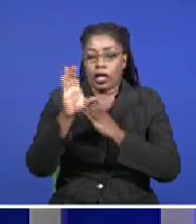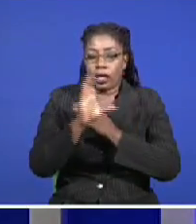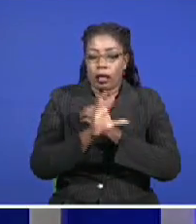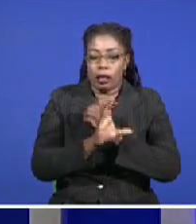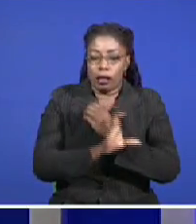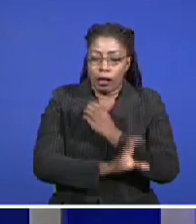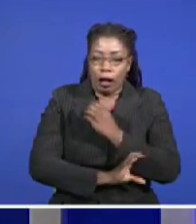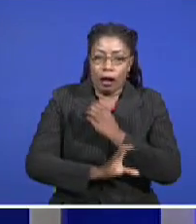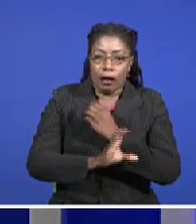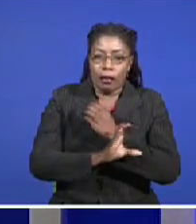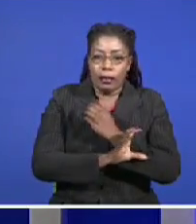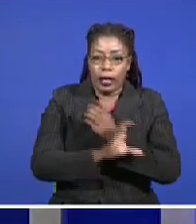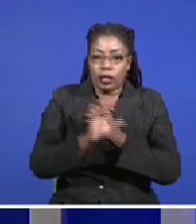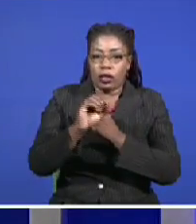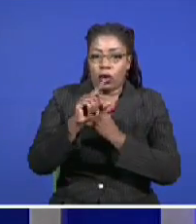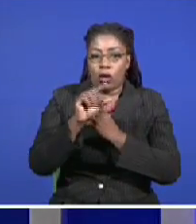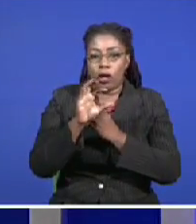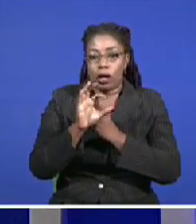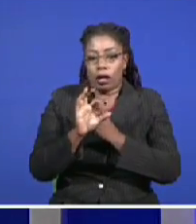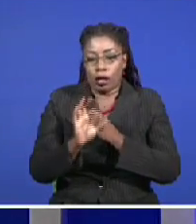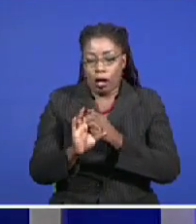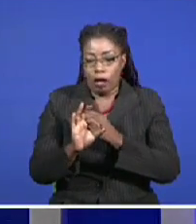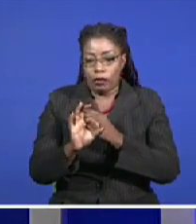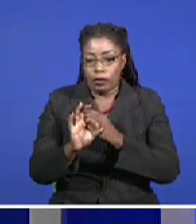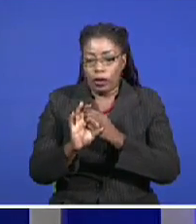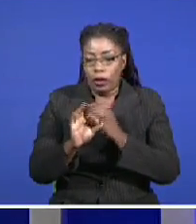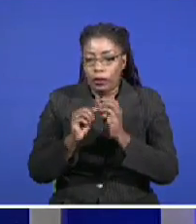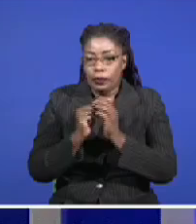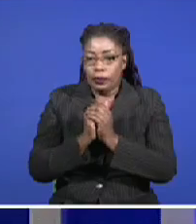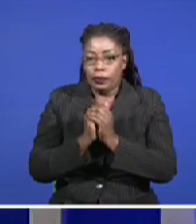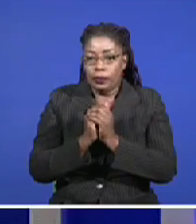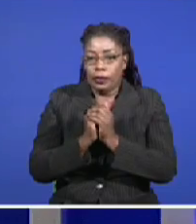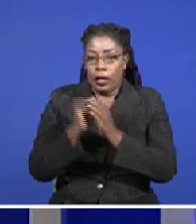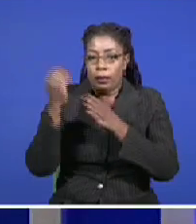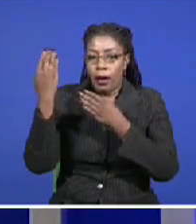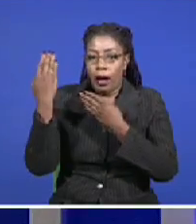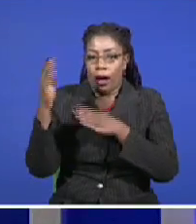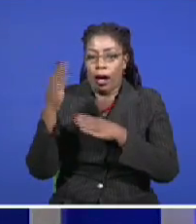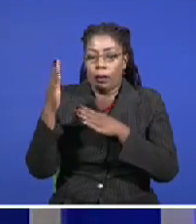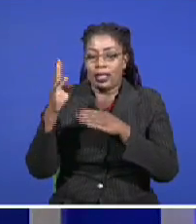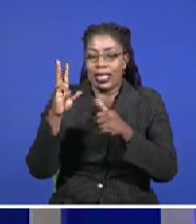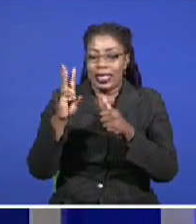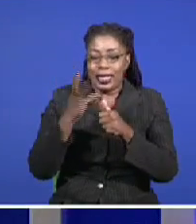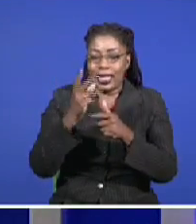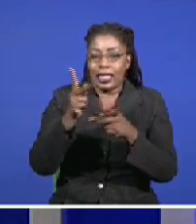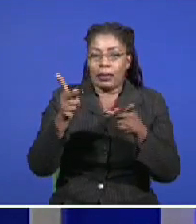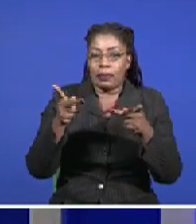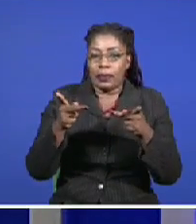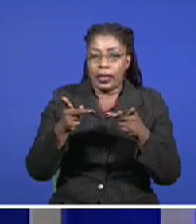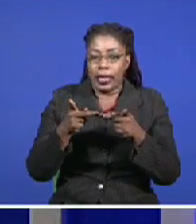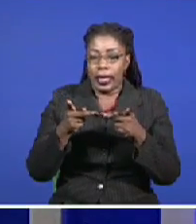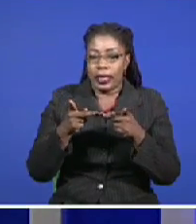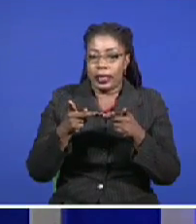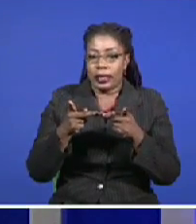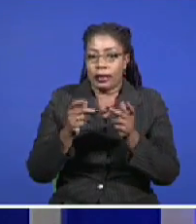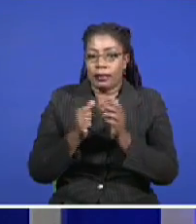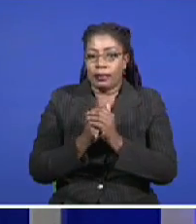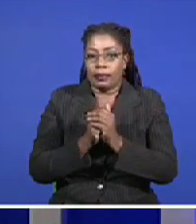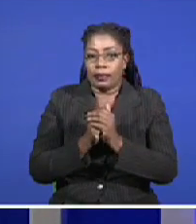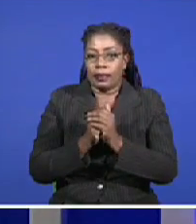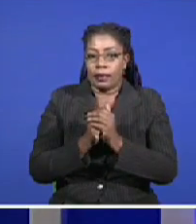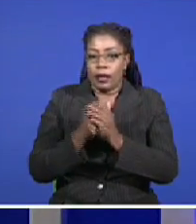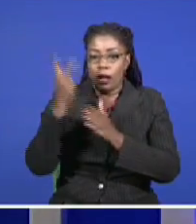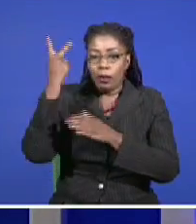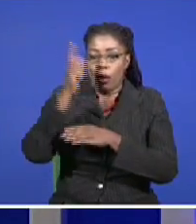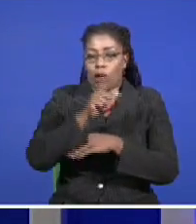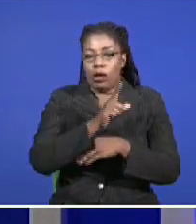Golf Championships in the Cayman Islands. In the men's Herman Cup division, the Bahamas in sixth place with a 50 over 902. Paul Svoboda